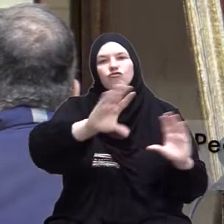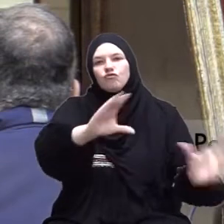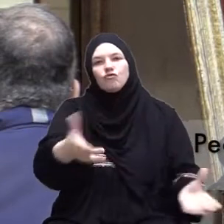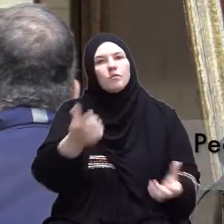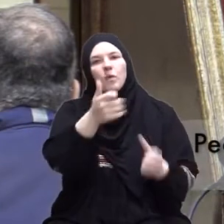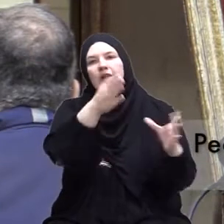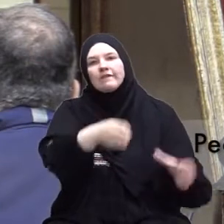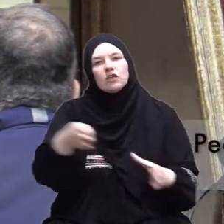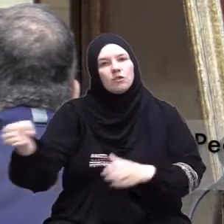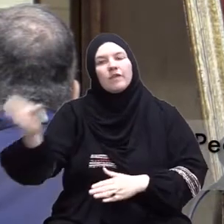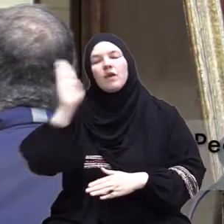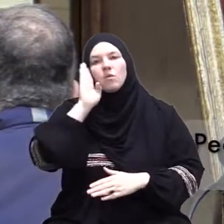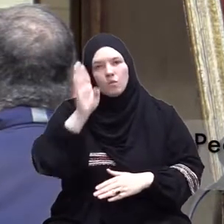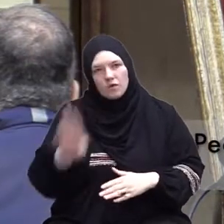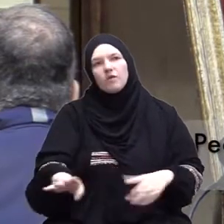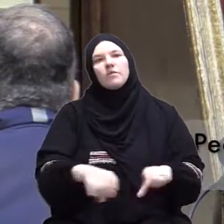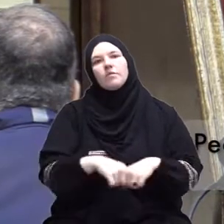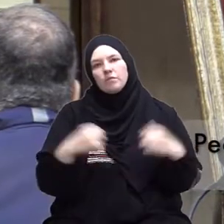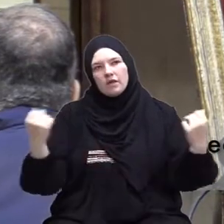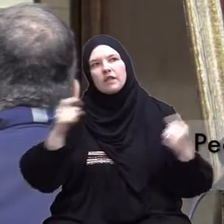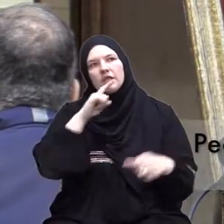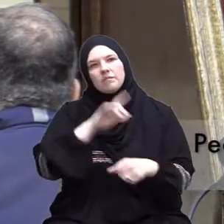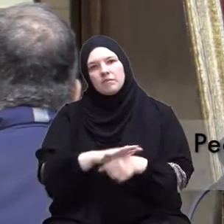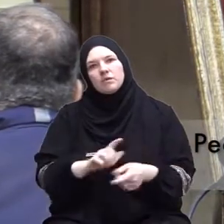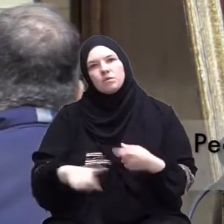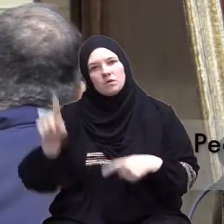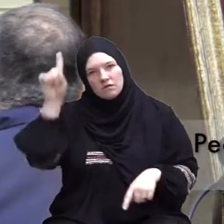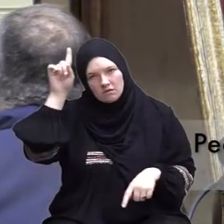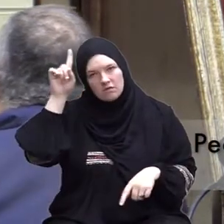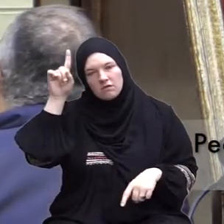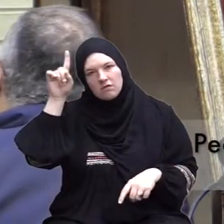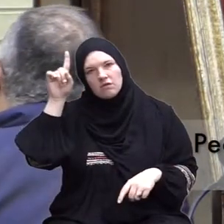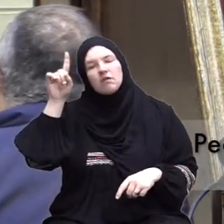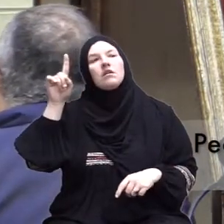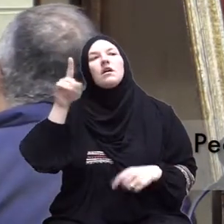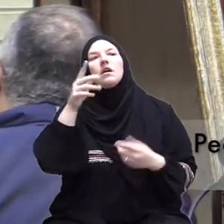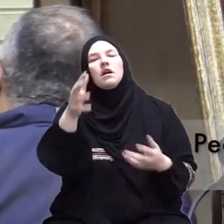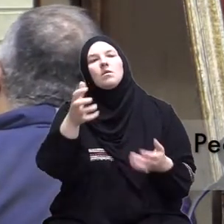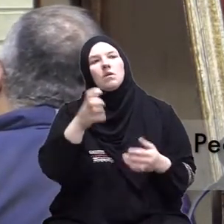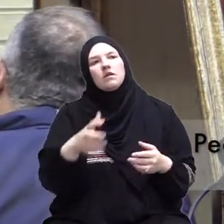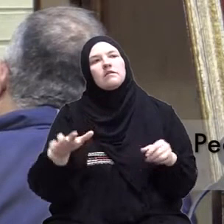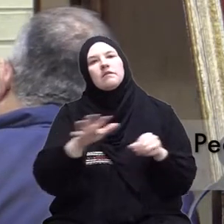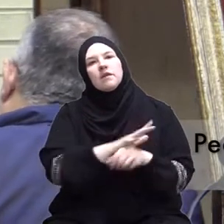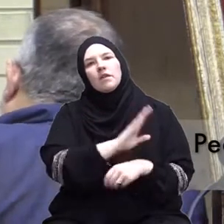individuals that would violate their commitment to Allah, and they should fulfill the whole